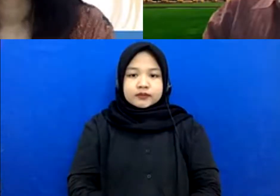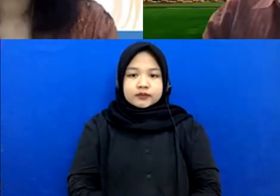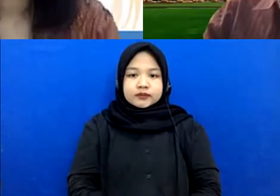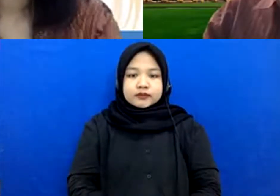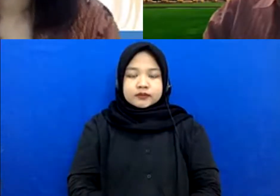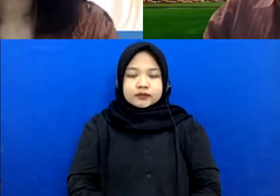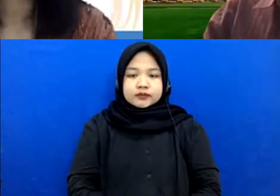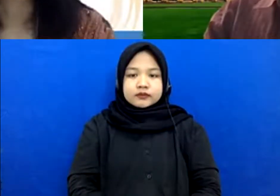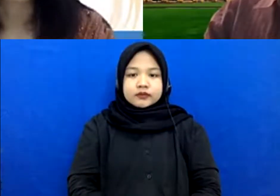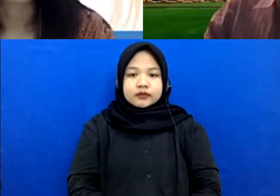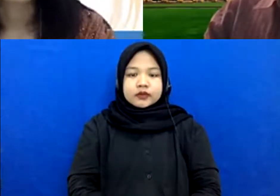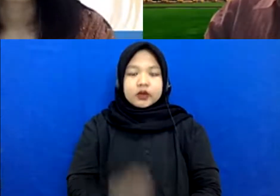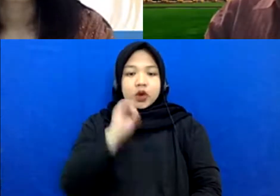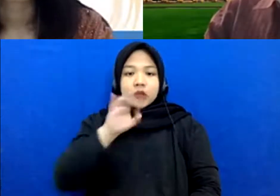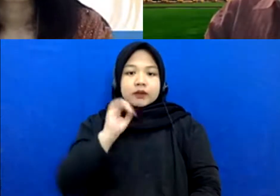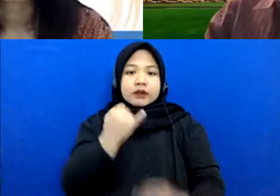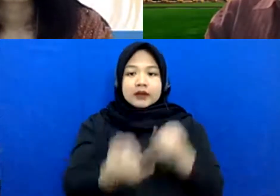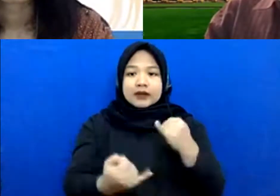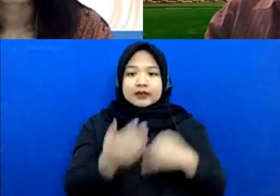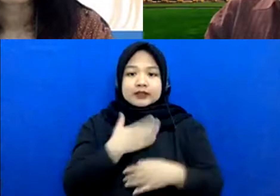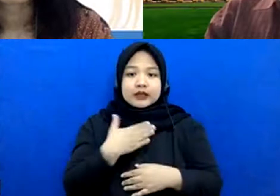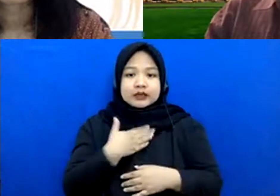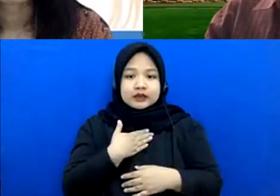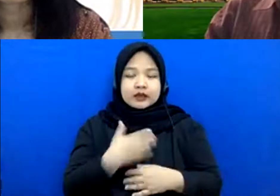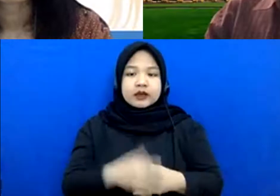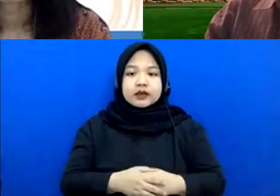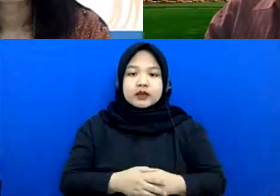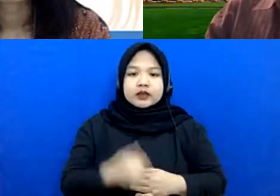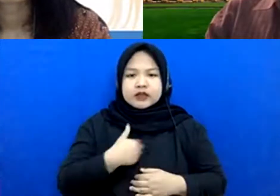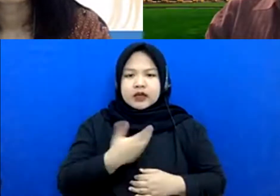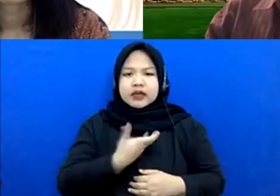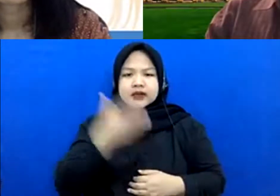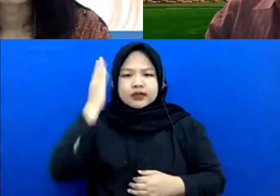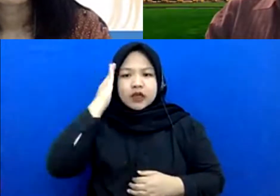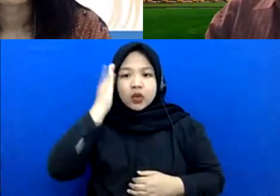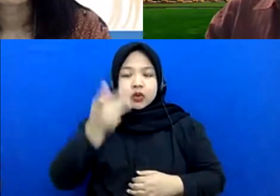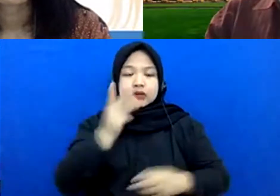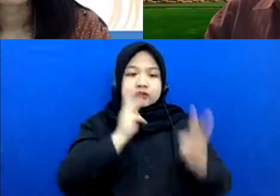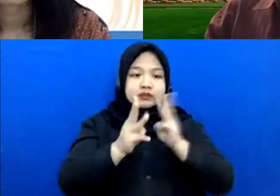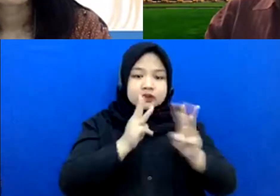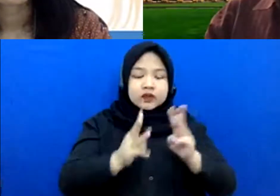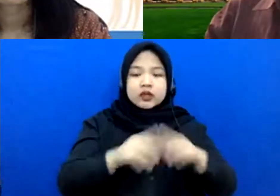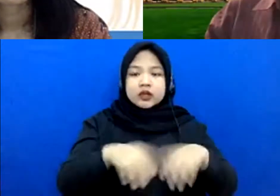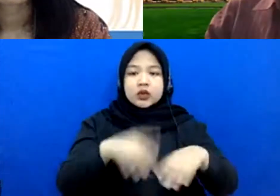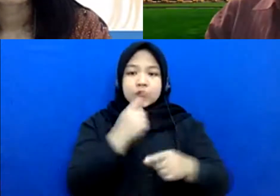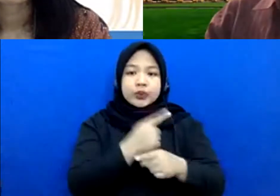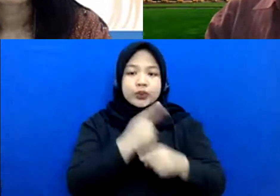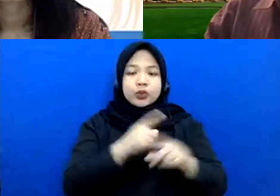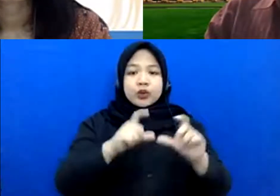my last comment, and this is, I'm curious that you're interviewing special education